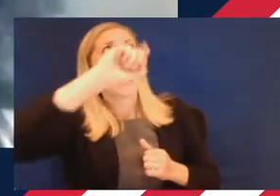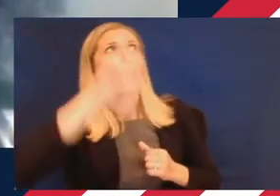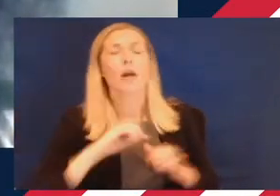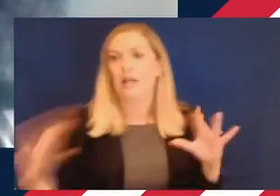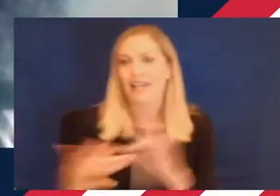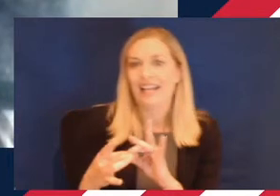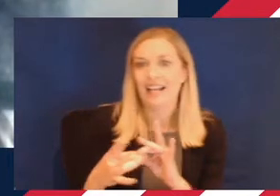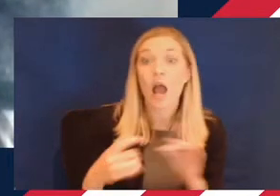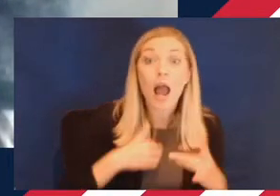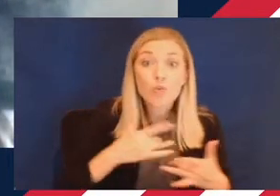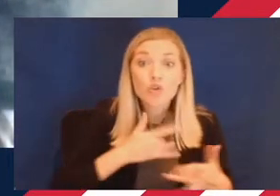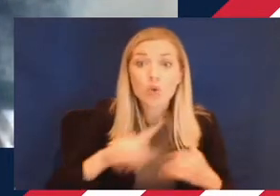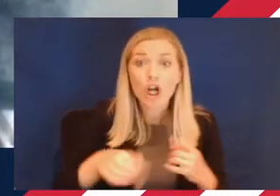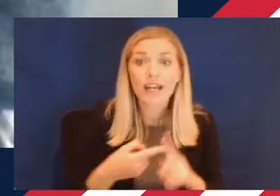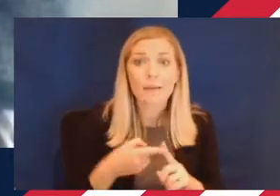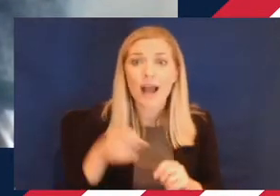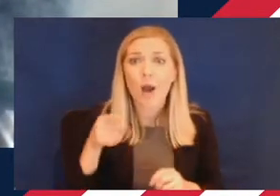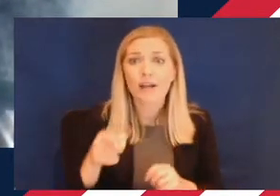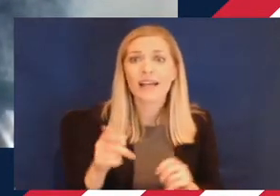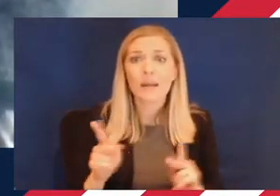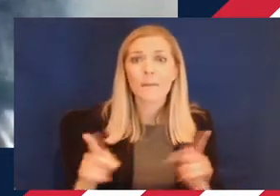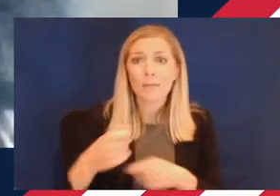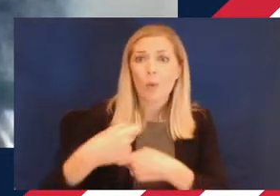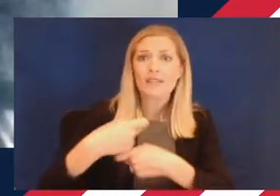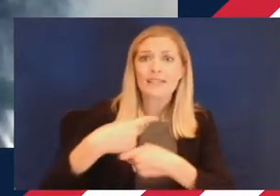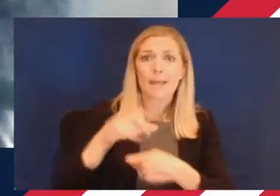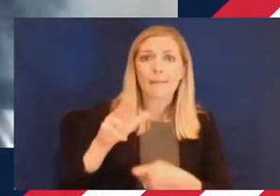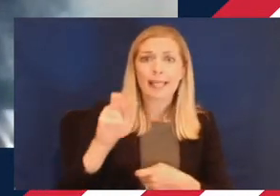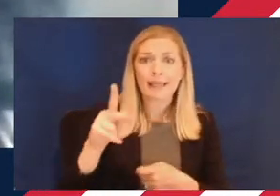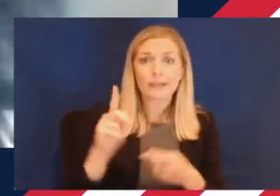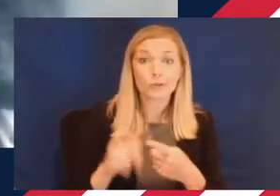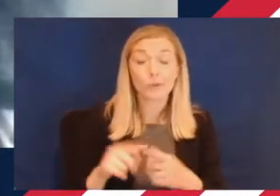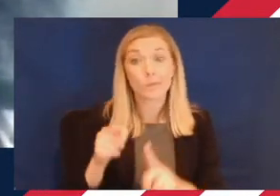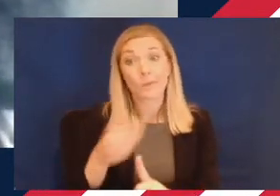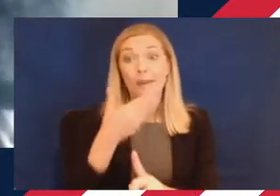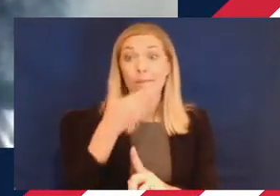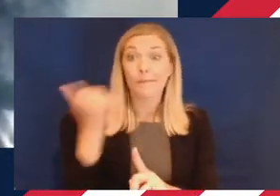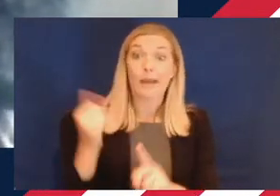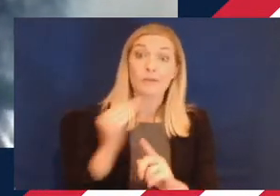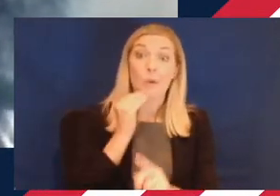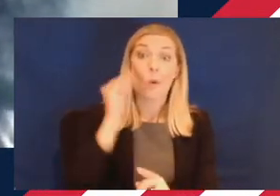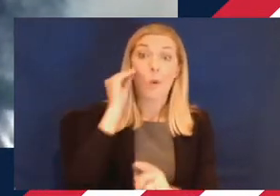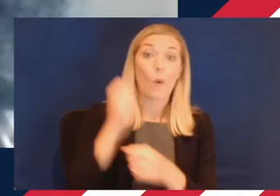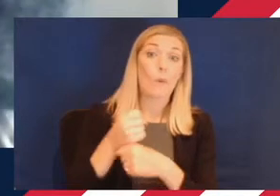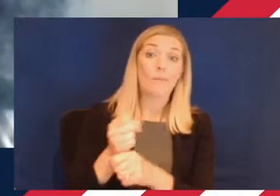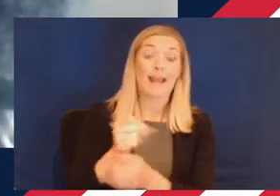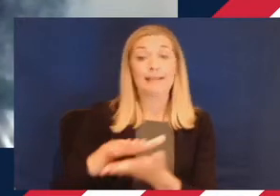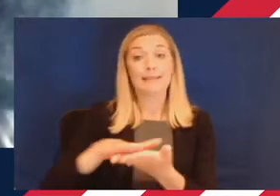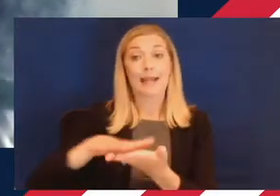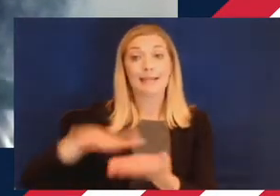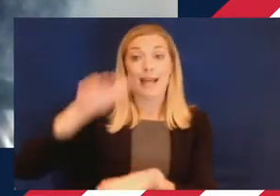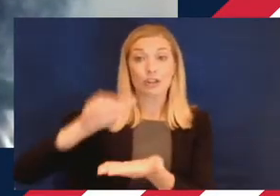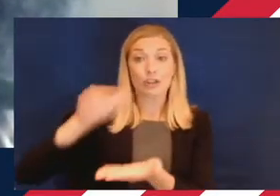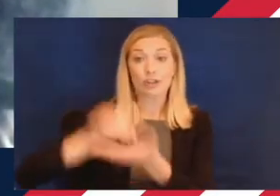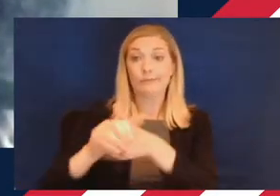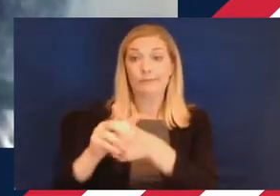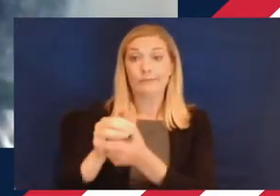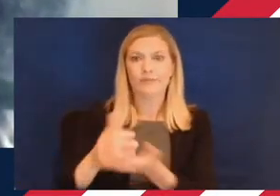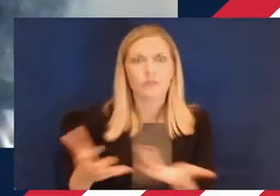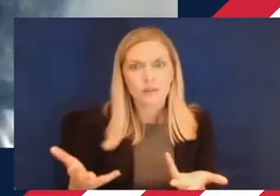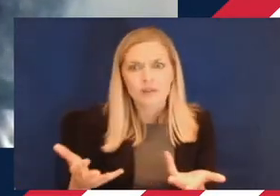best homemade sanitizers. Quality matters. We cannot be content with that, and we cannot be content with making high